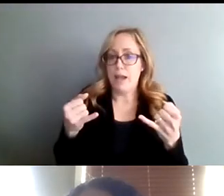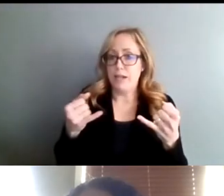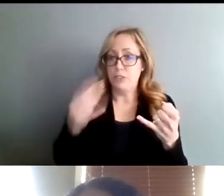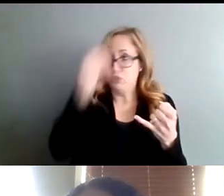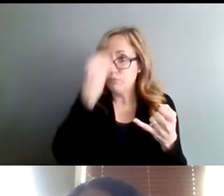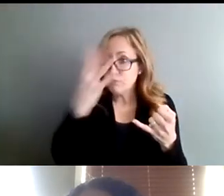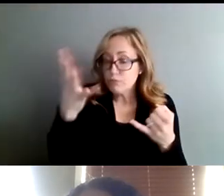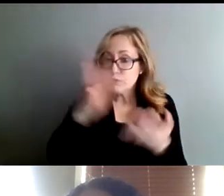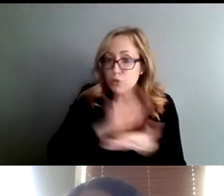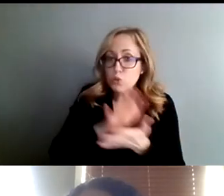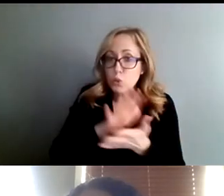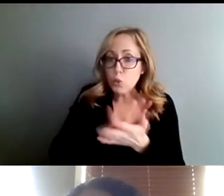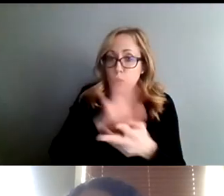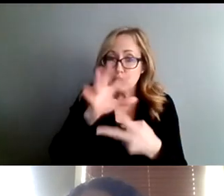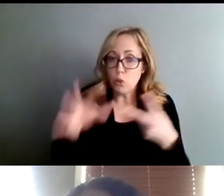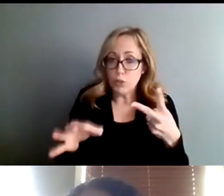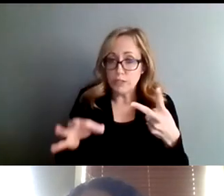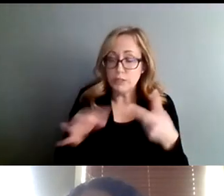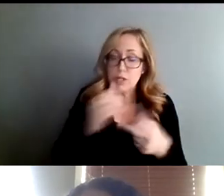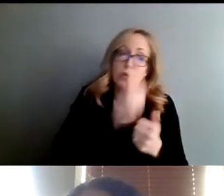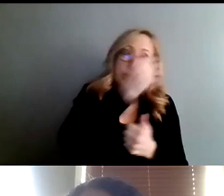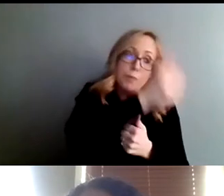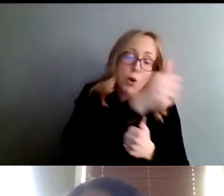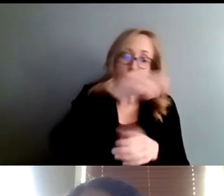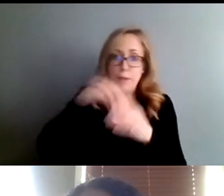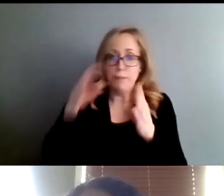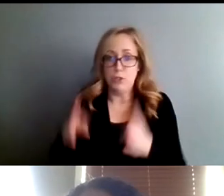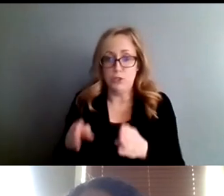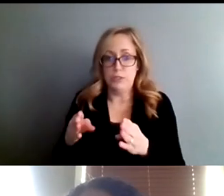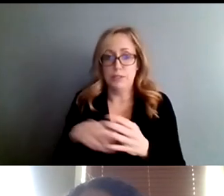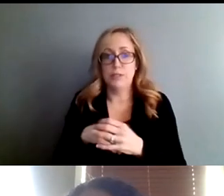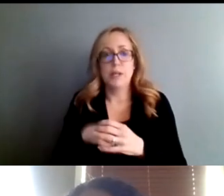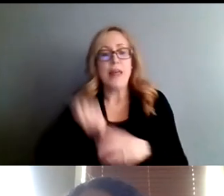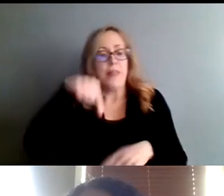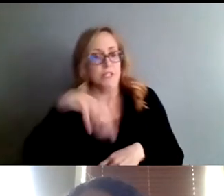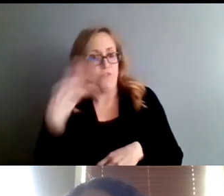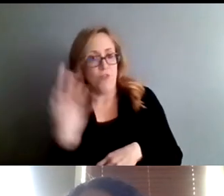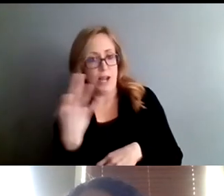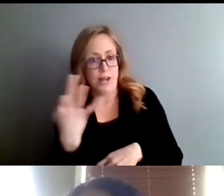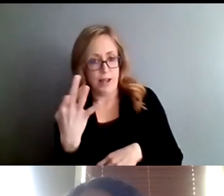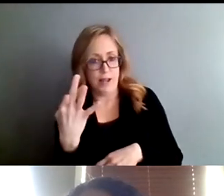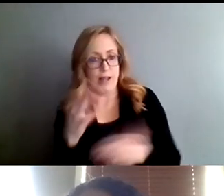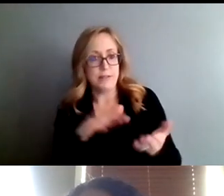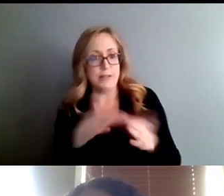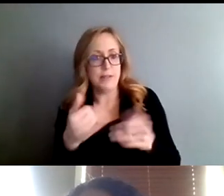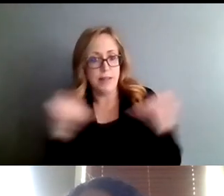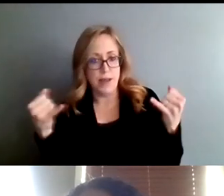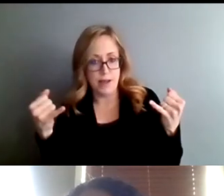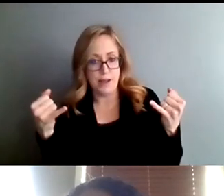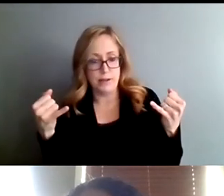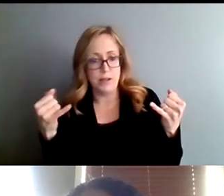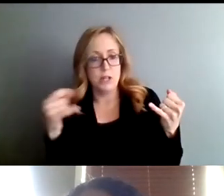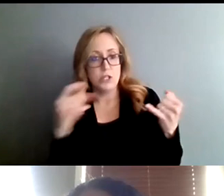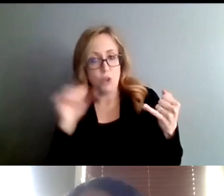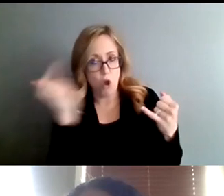school of their choice between being remote or in person. Friday, this Friday is the deadline we're asking all